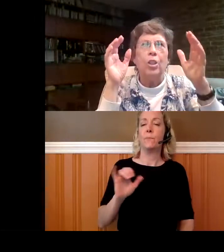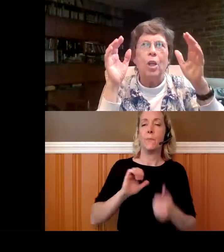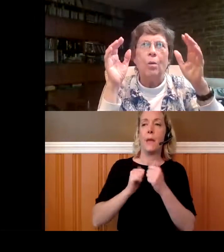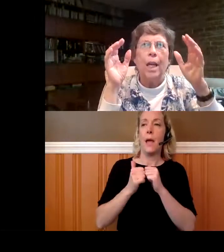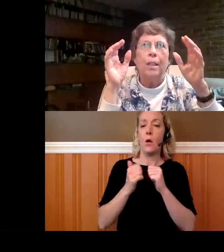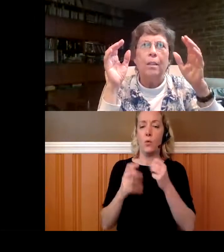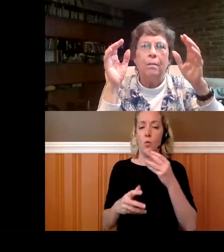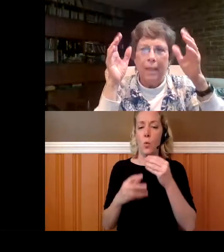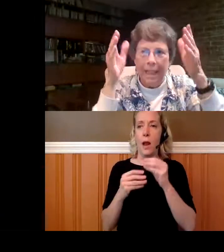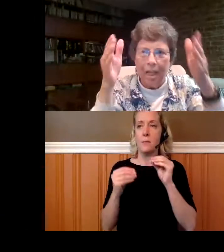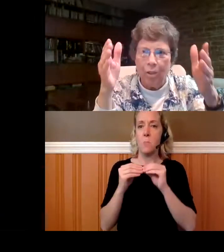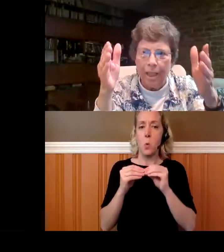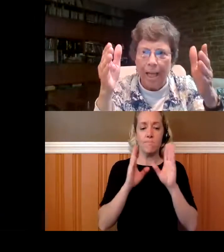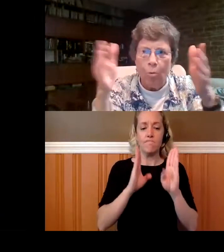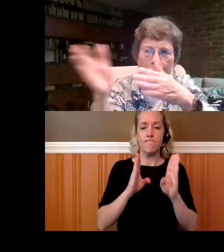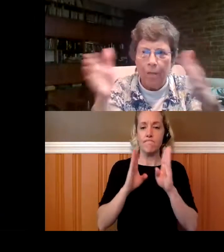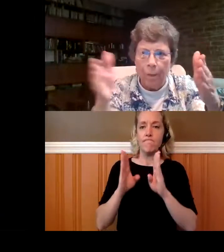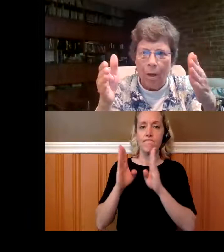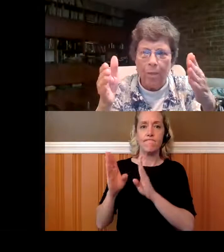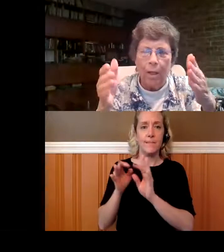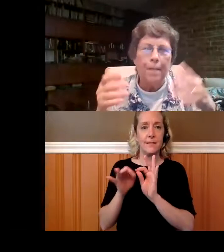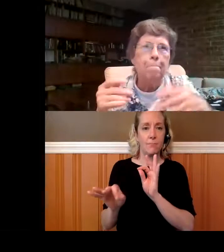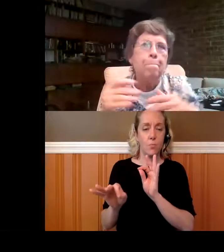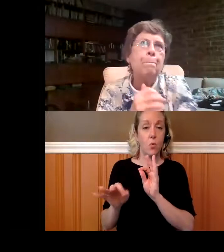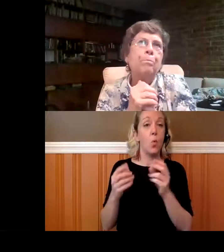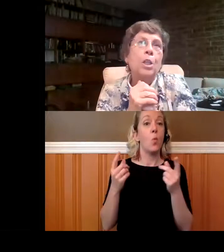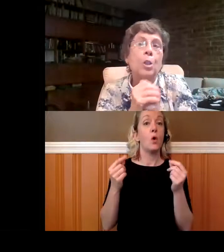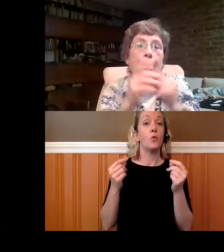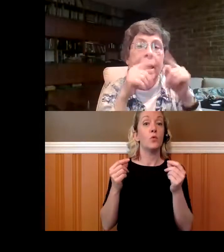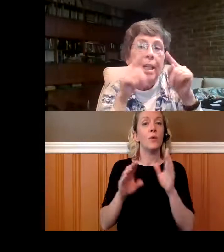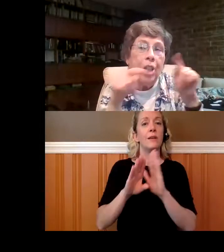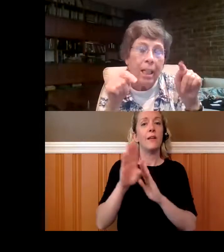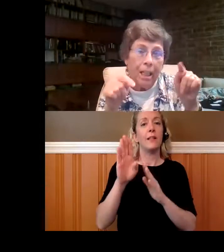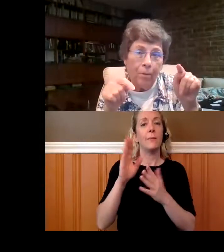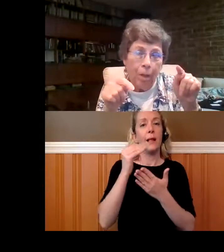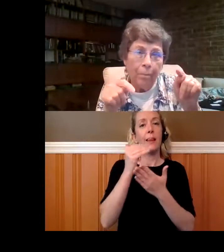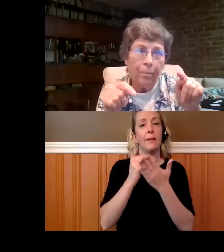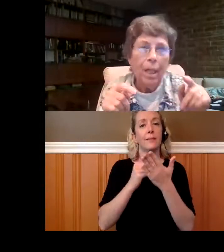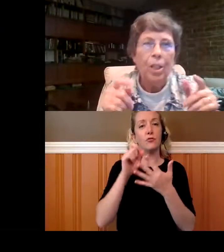was? So we made a checklist for them. So his next time he went in, and this worked really well,